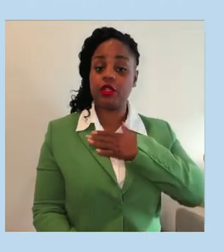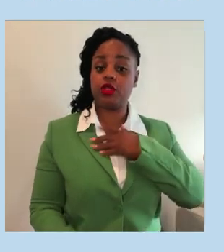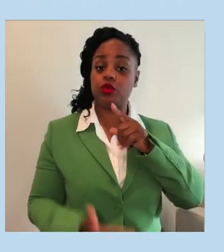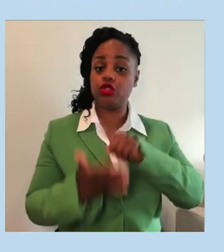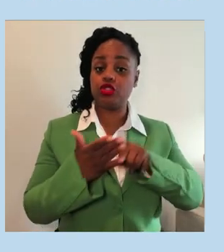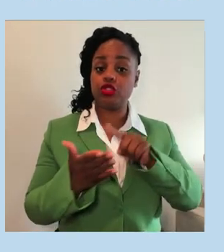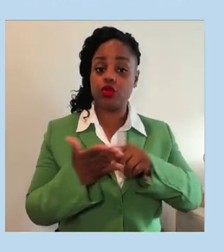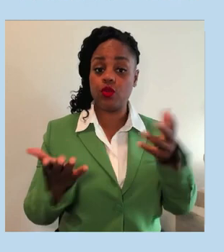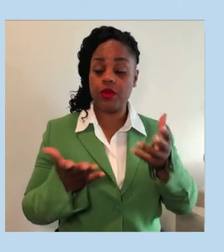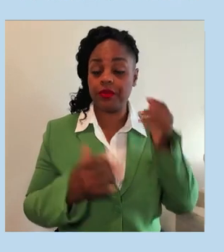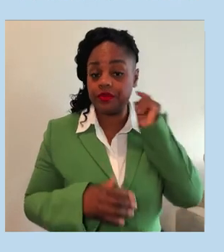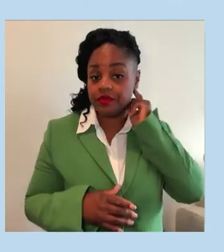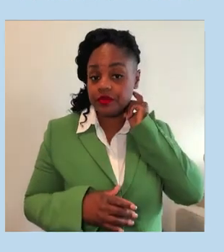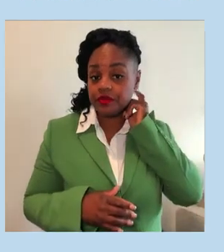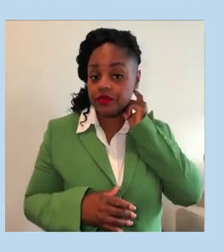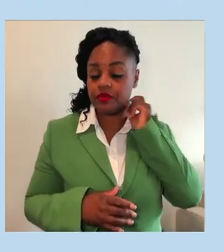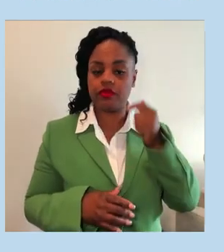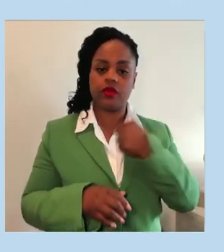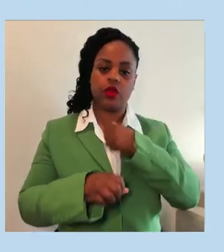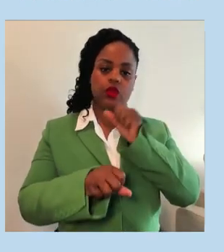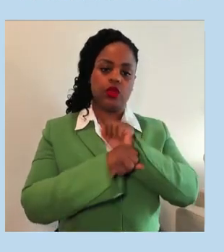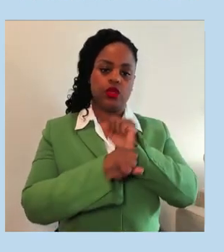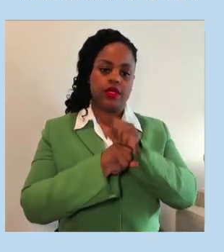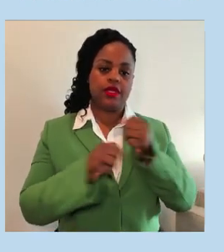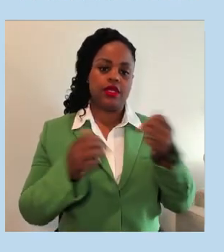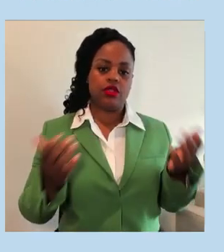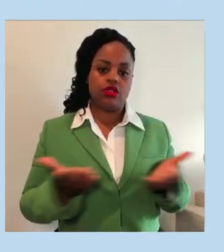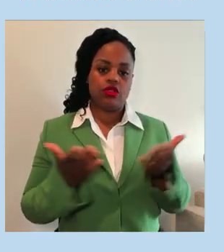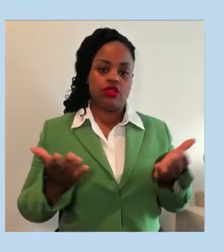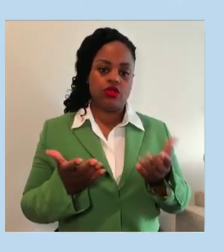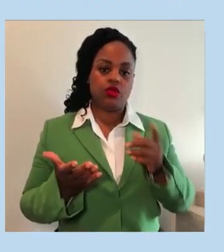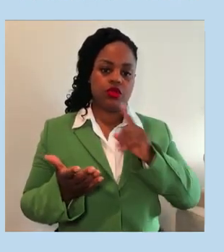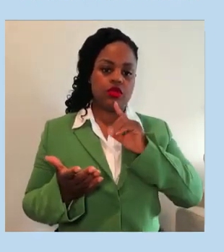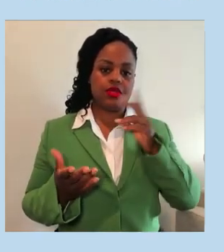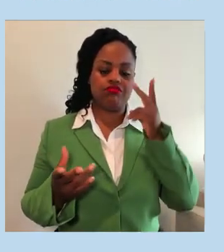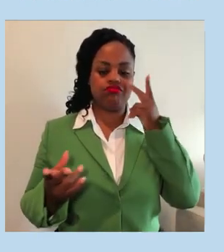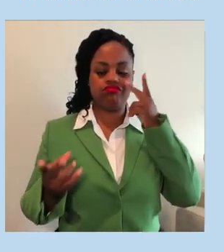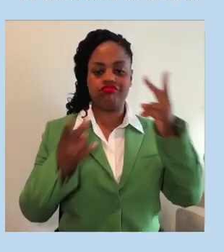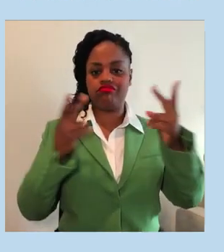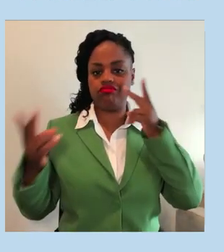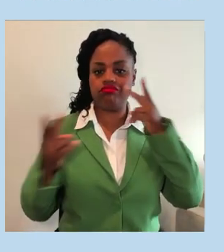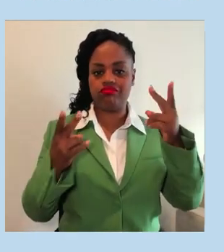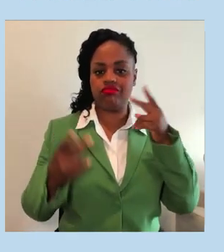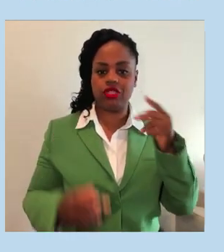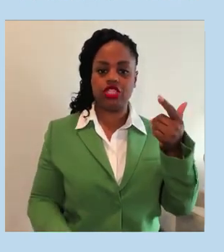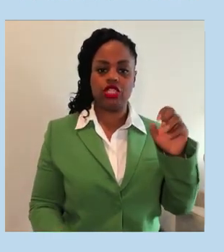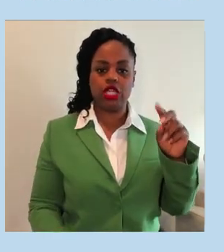Zambia is that there's a gender bias in our healthcare systems. So one of these